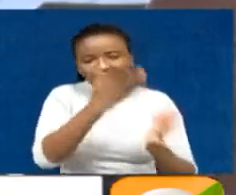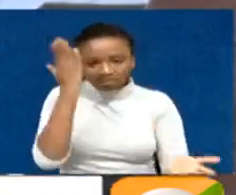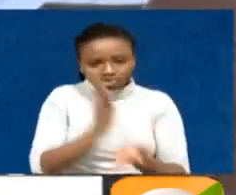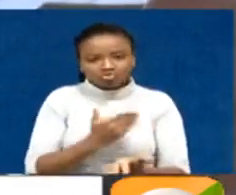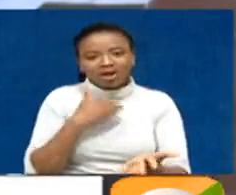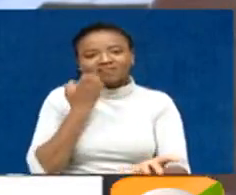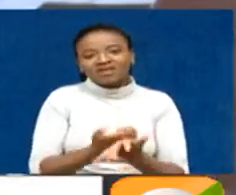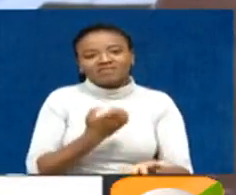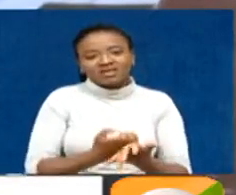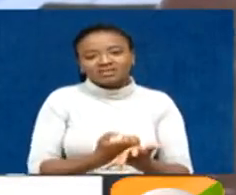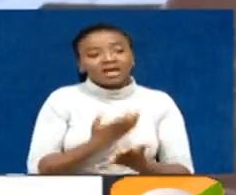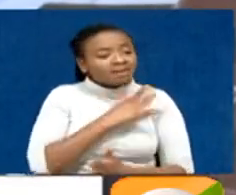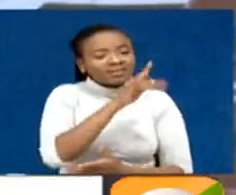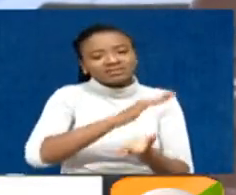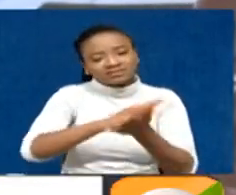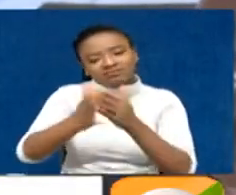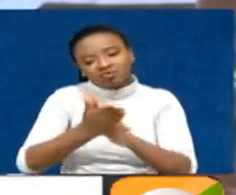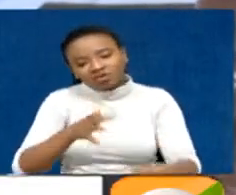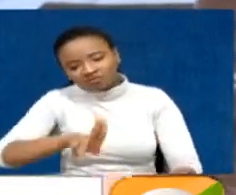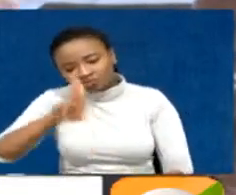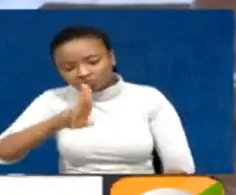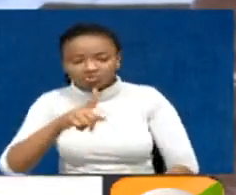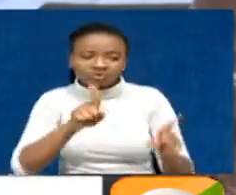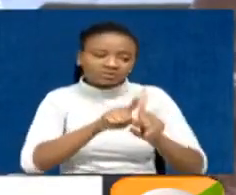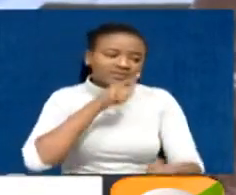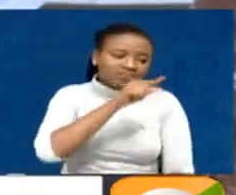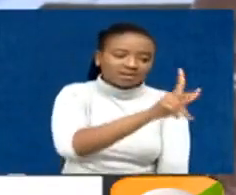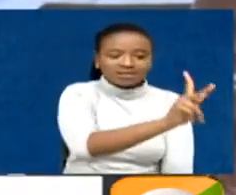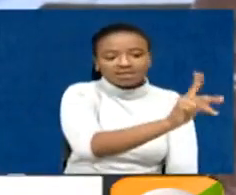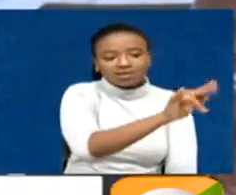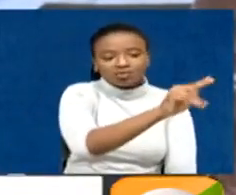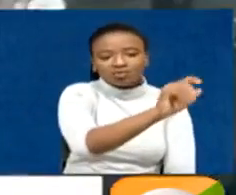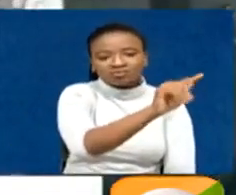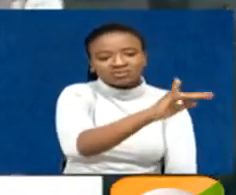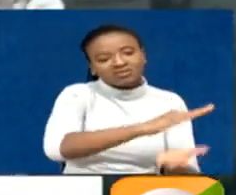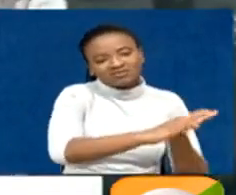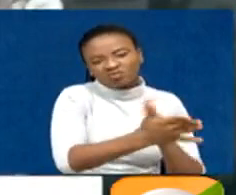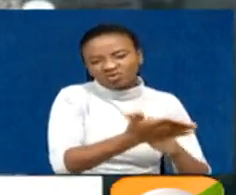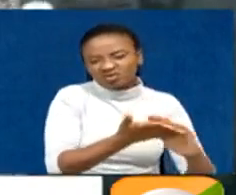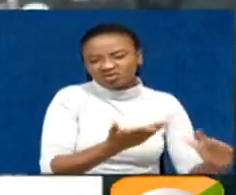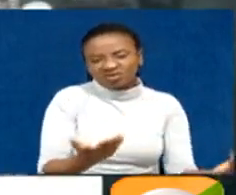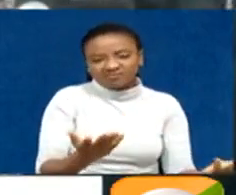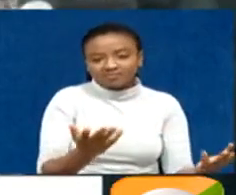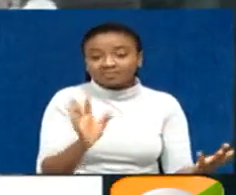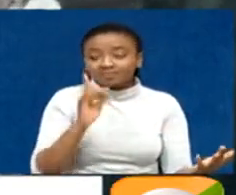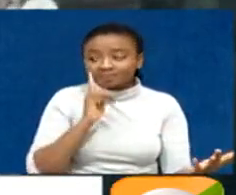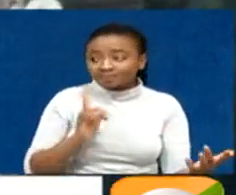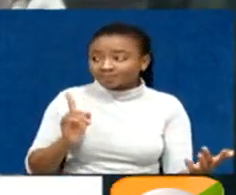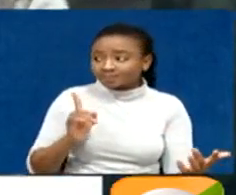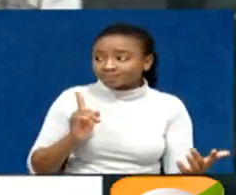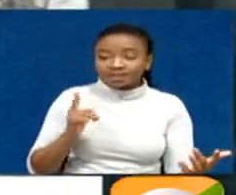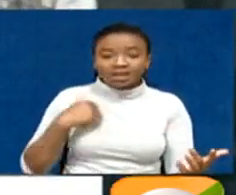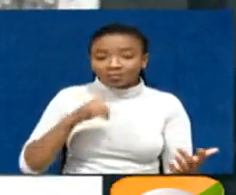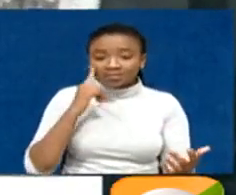Asame Uhuru. Sina namna hiyo. So that we can all move together as one people. We have seen